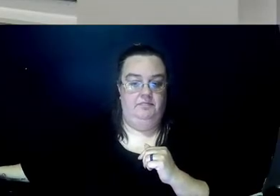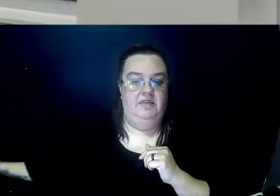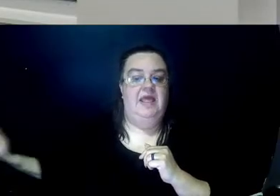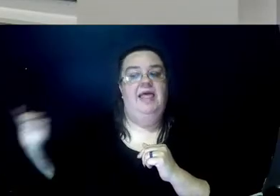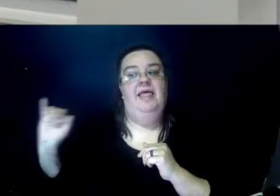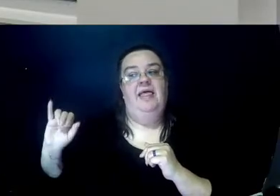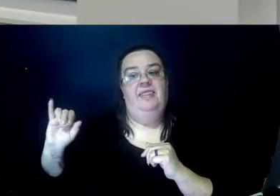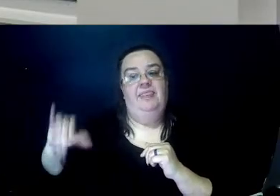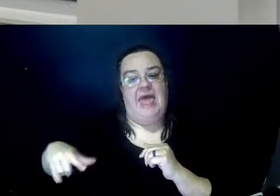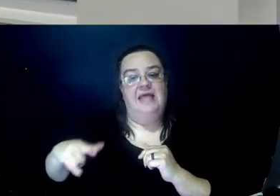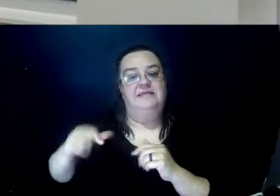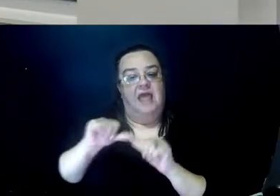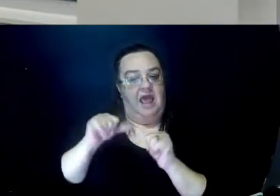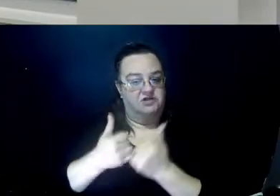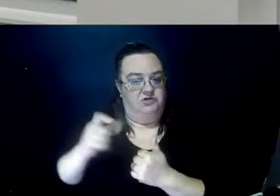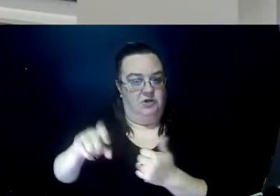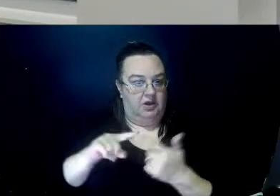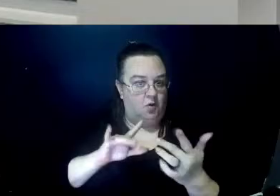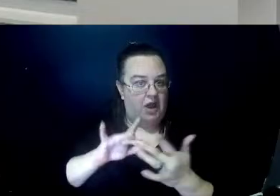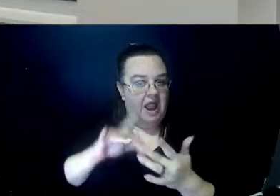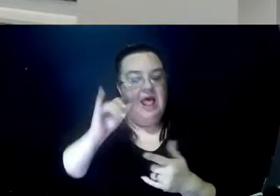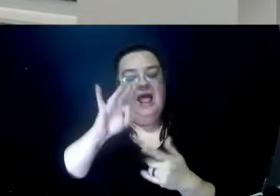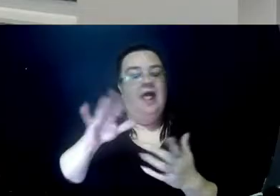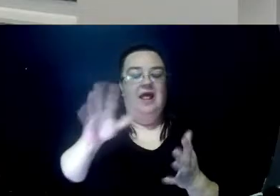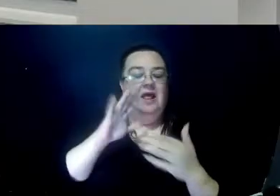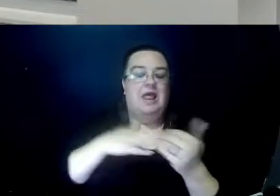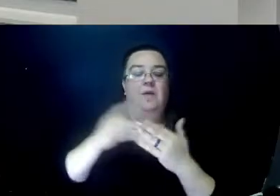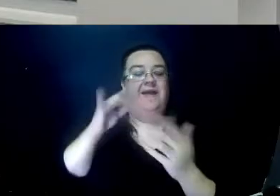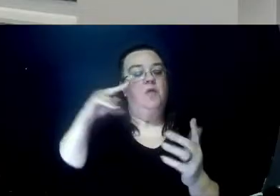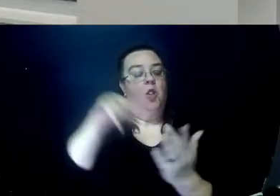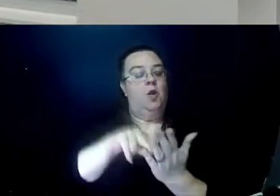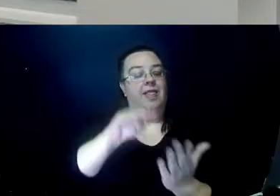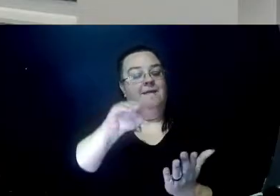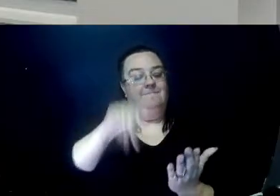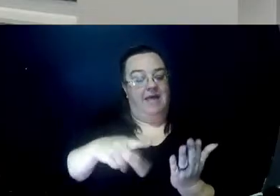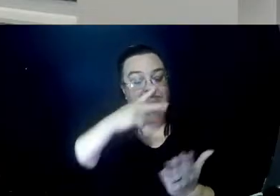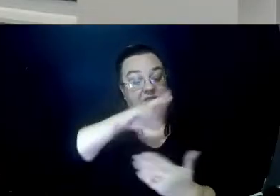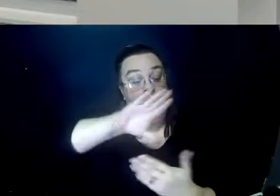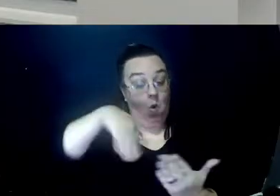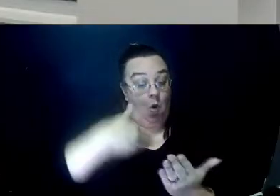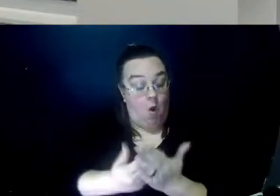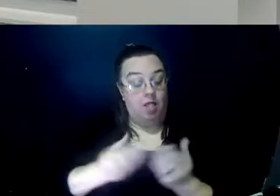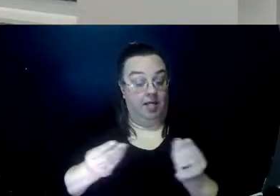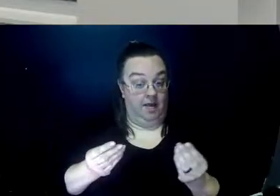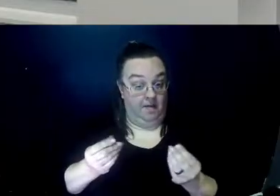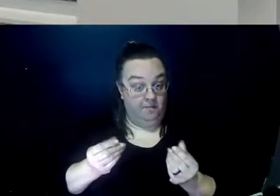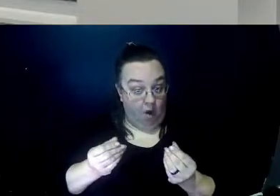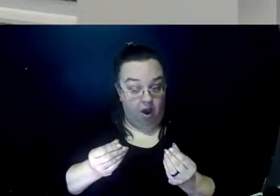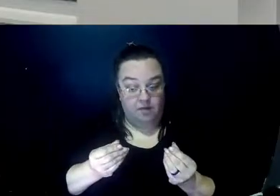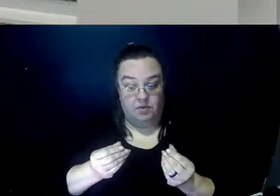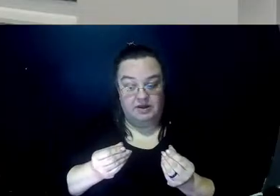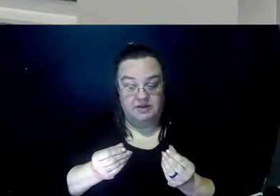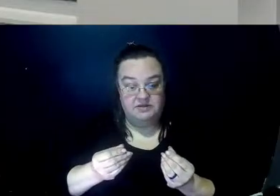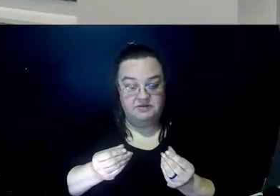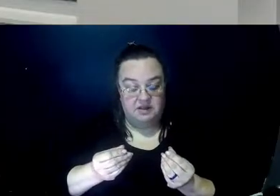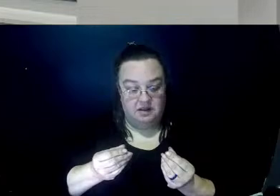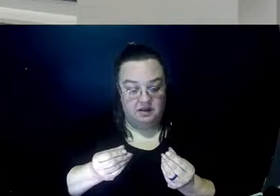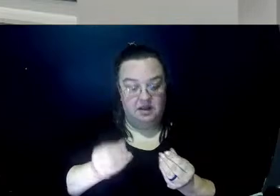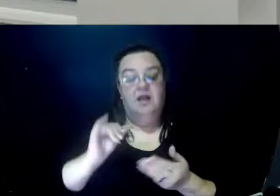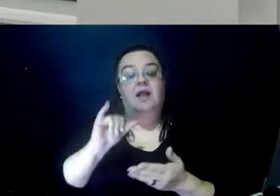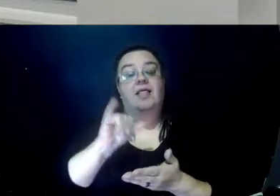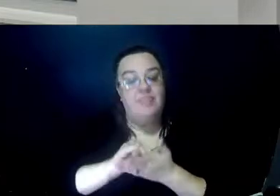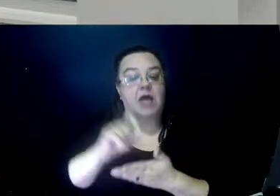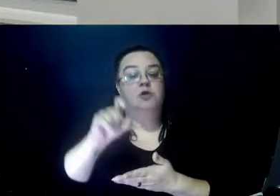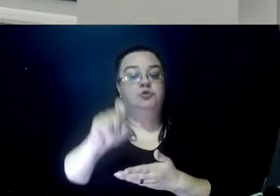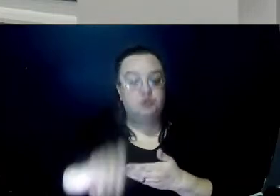Anyway, just if you take a look at the map, you'll see all of the properties that should be